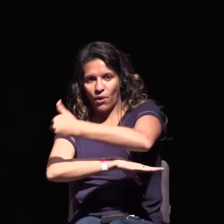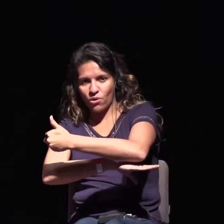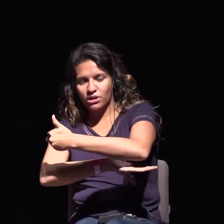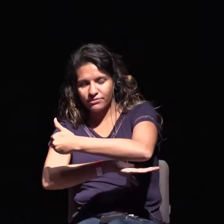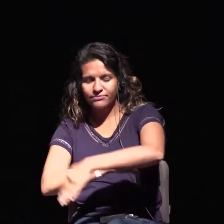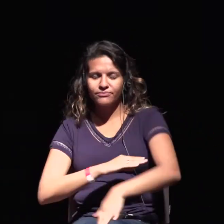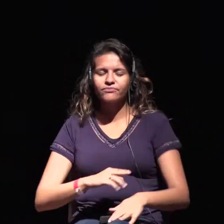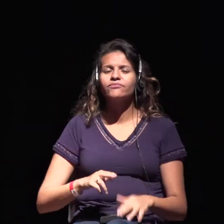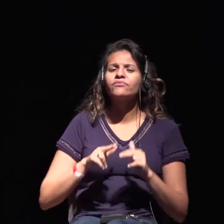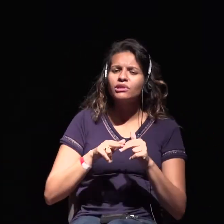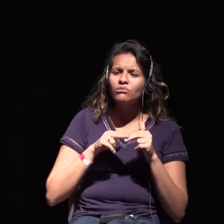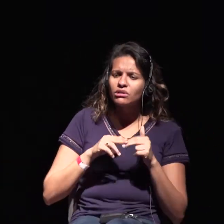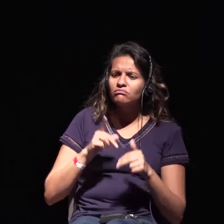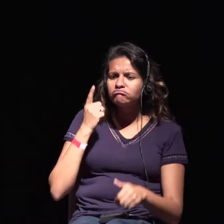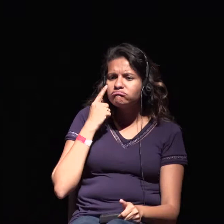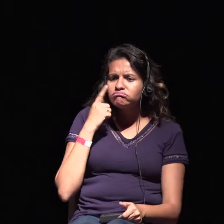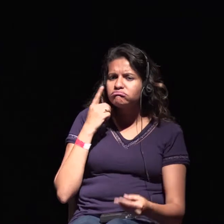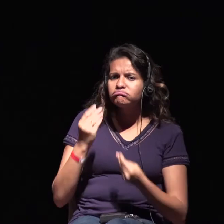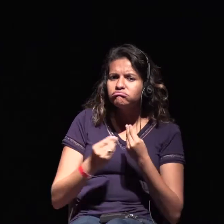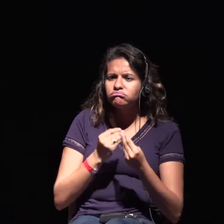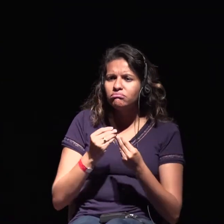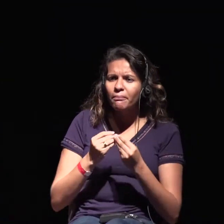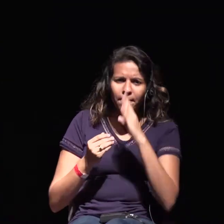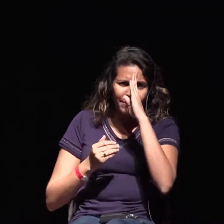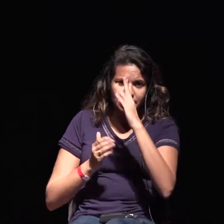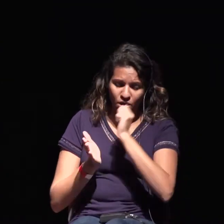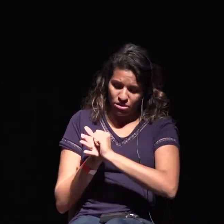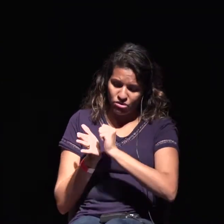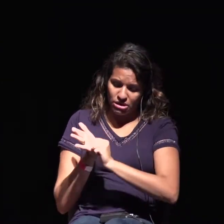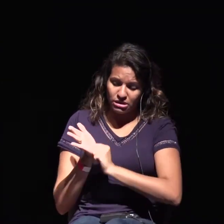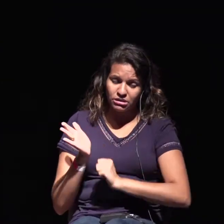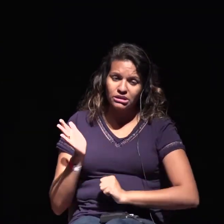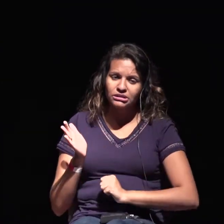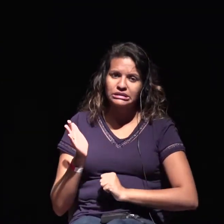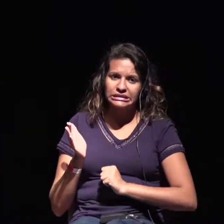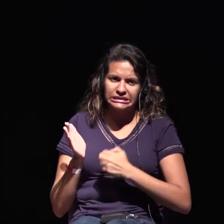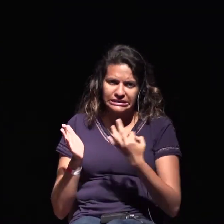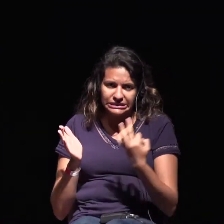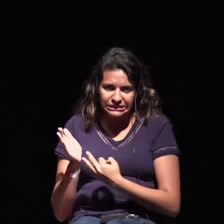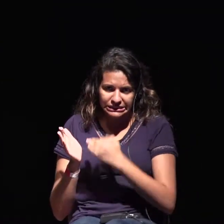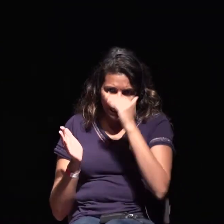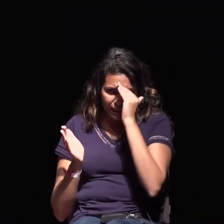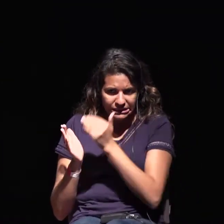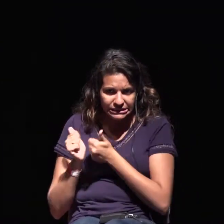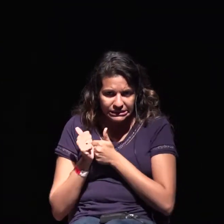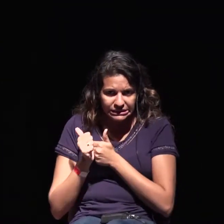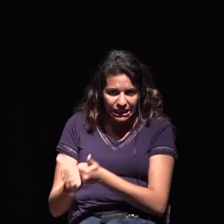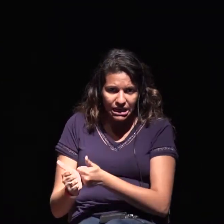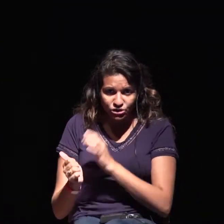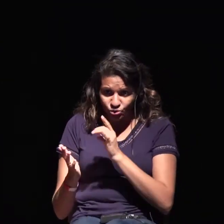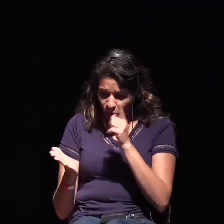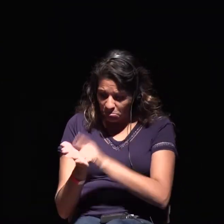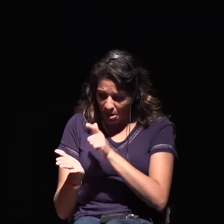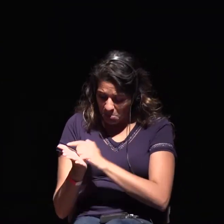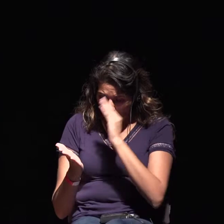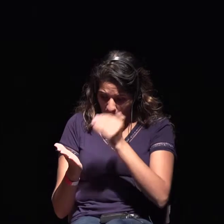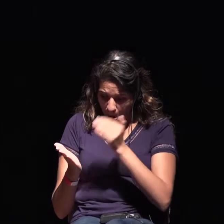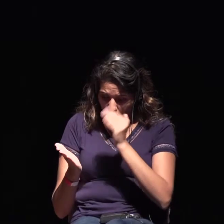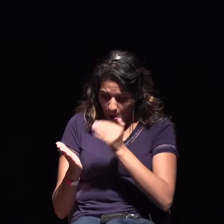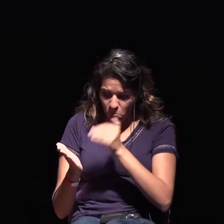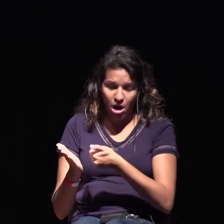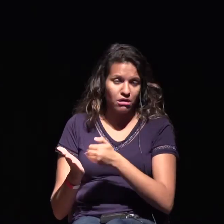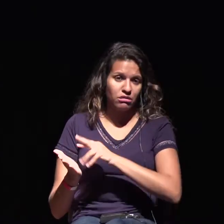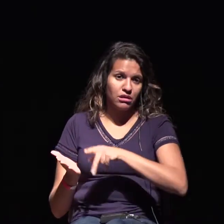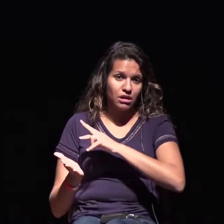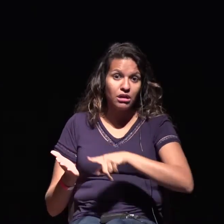picked up and performed correctly on the basis of what is on the page alone. Such barely denotative jottings indicate that for Rayner,